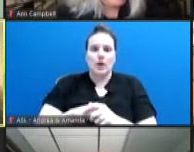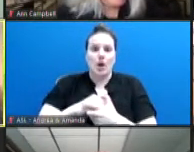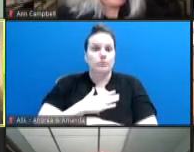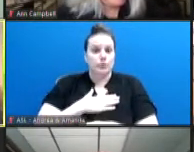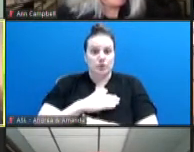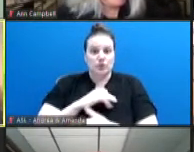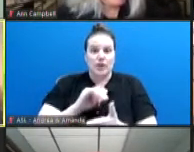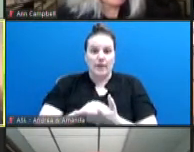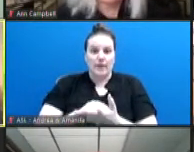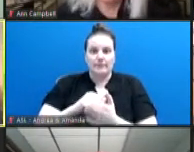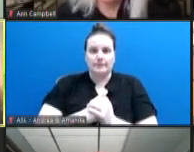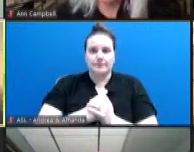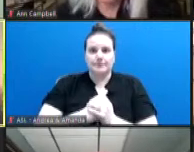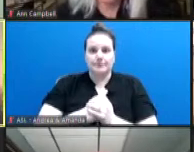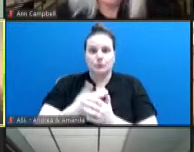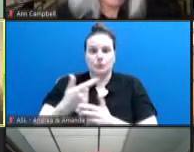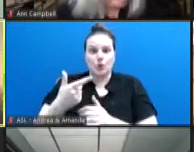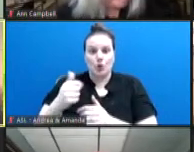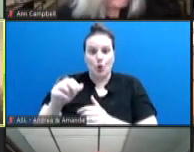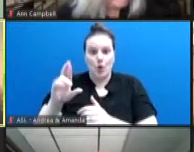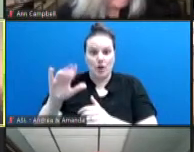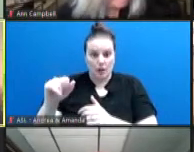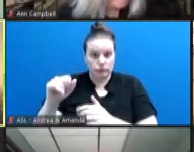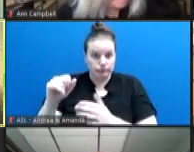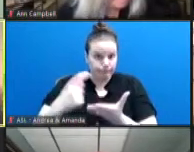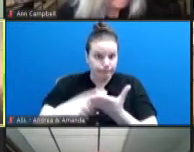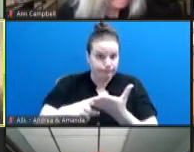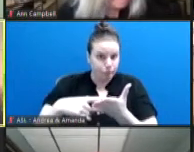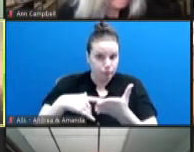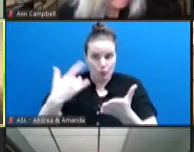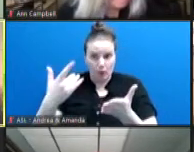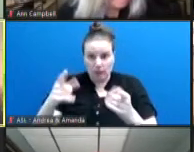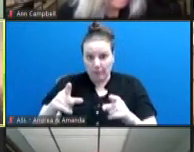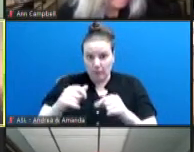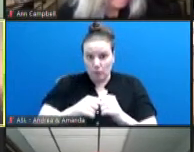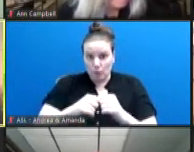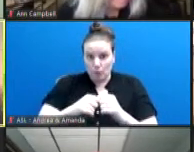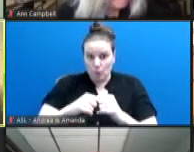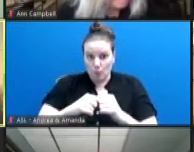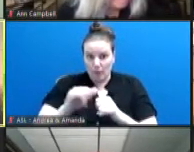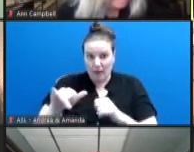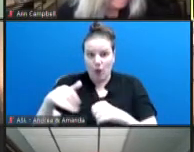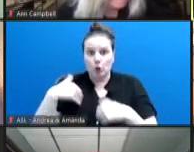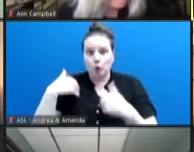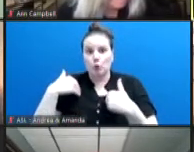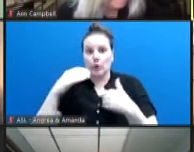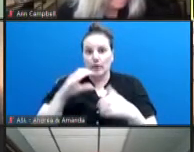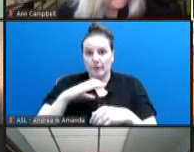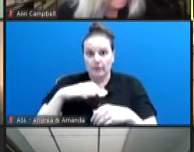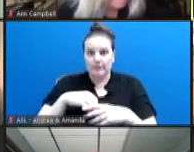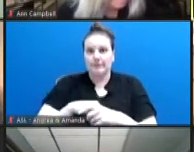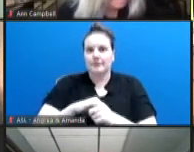that. Gloria, would you update everybody on what's happening with the youth committee? Sure.